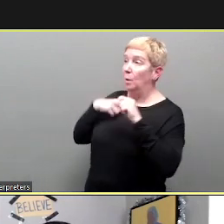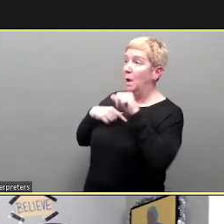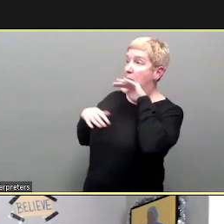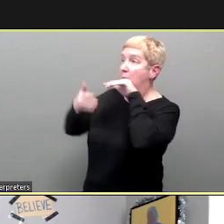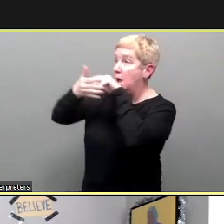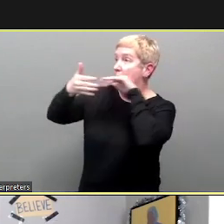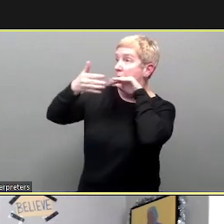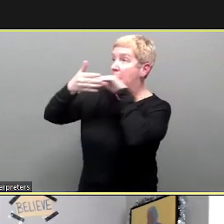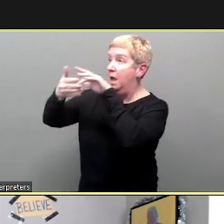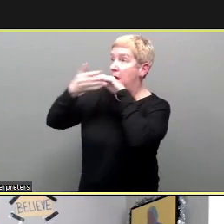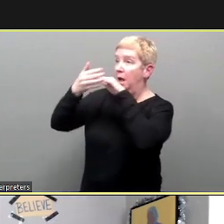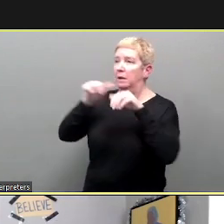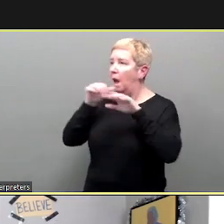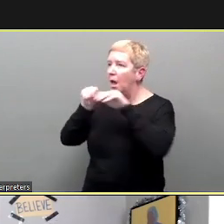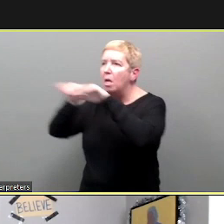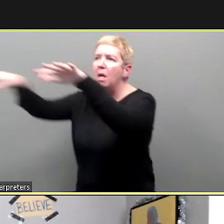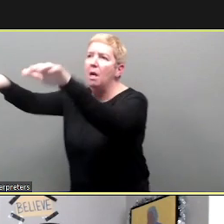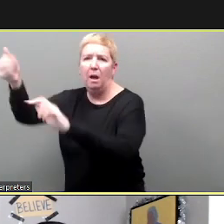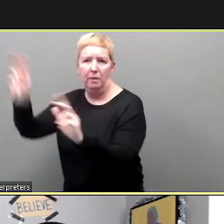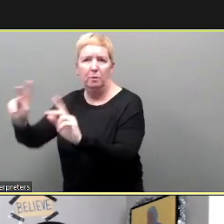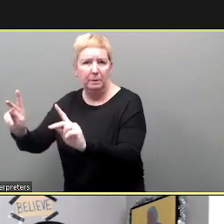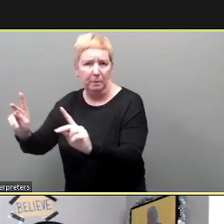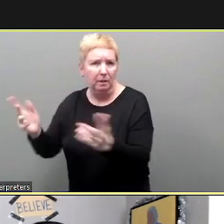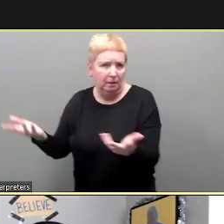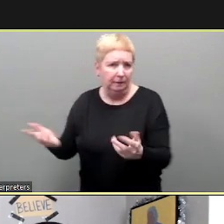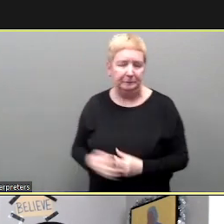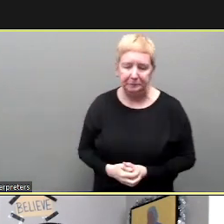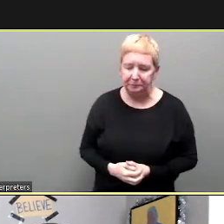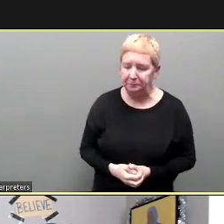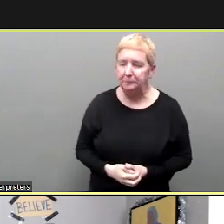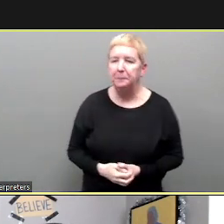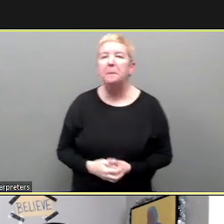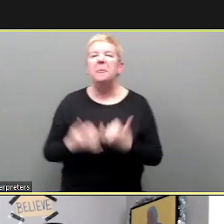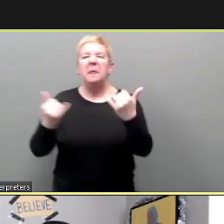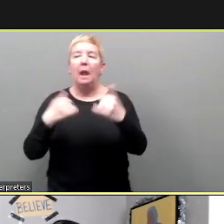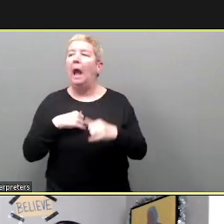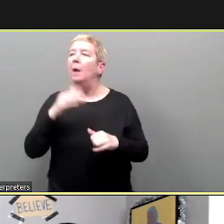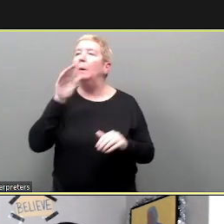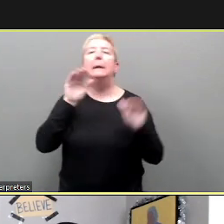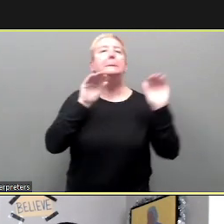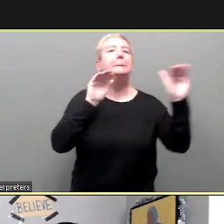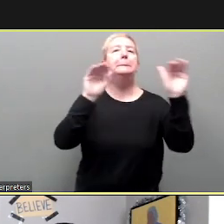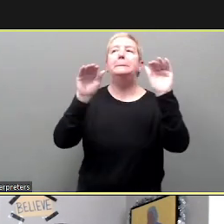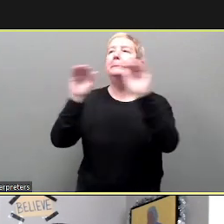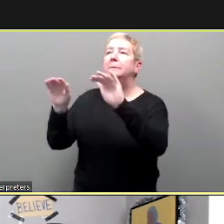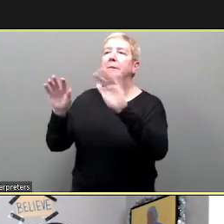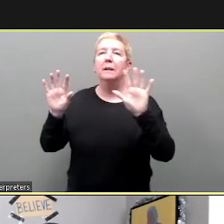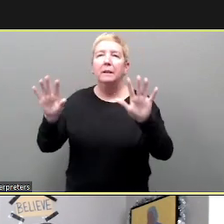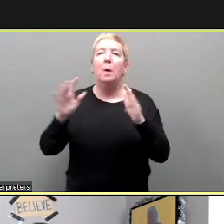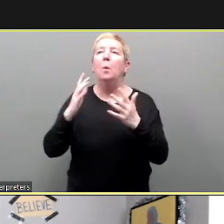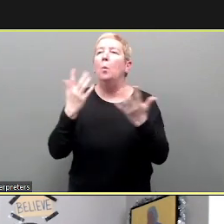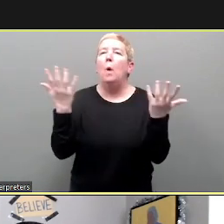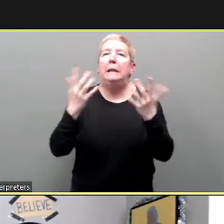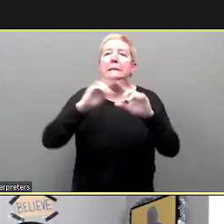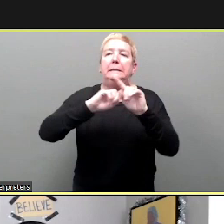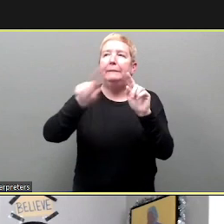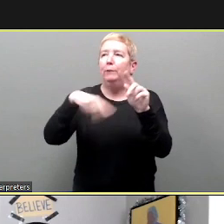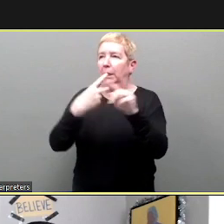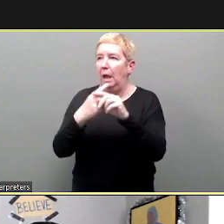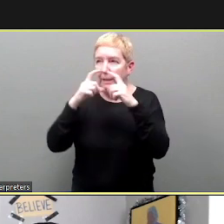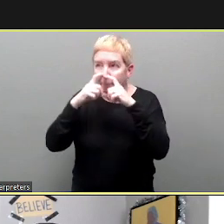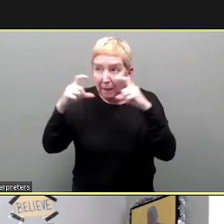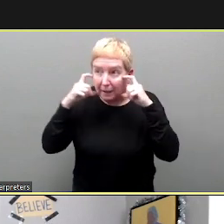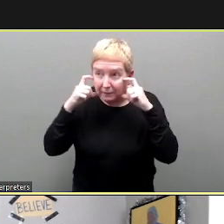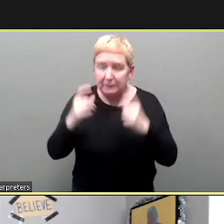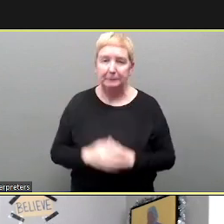sick. So I wanted to just do a quick reminder of the different kind of masks and how to use our